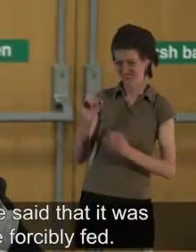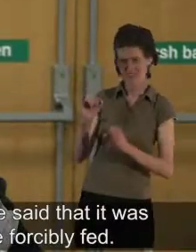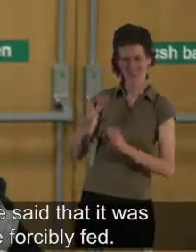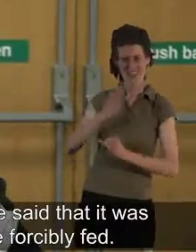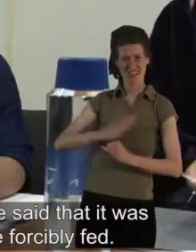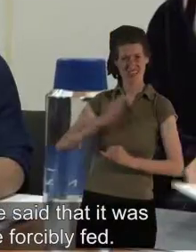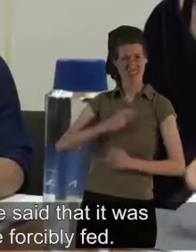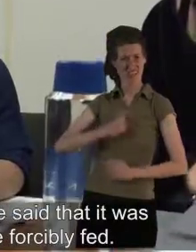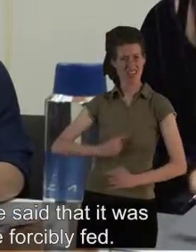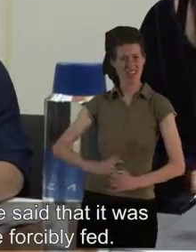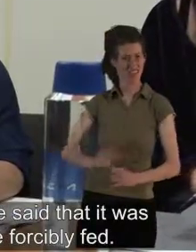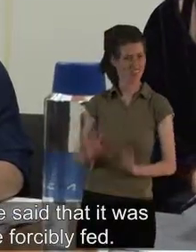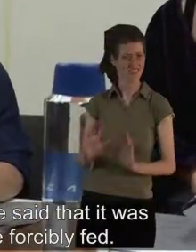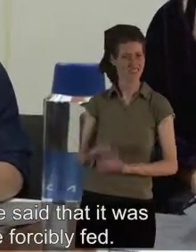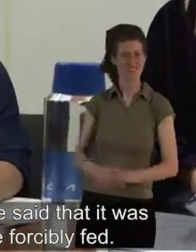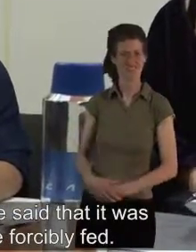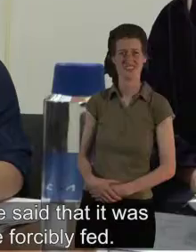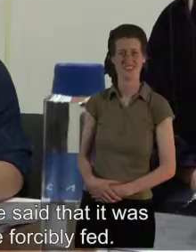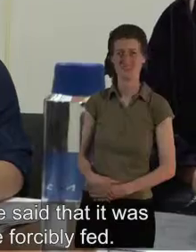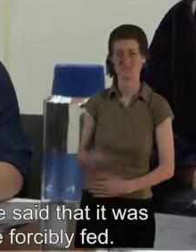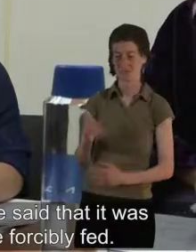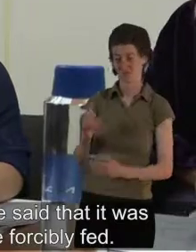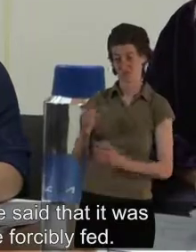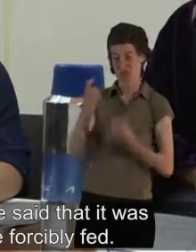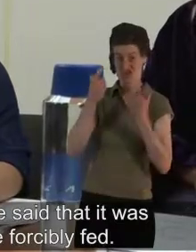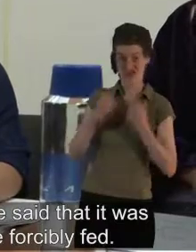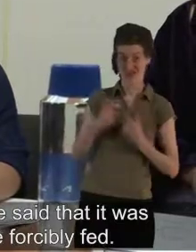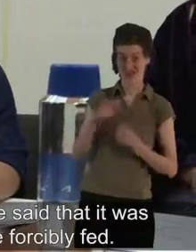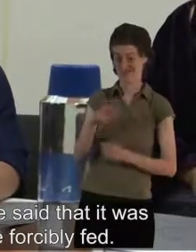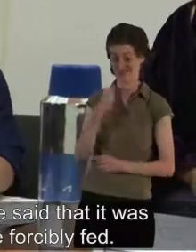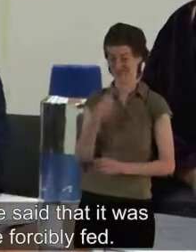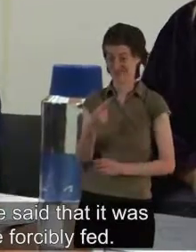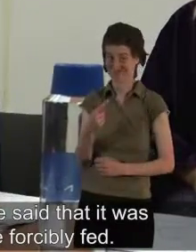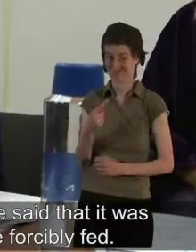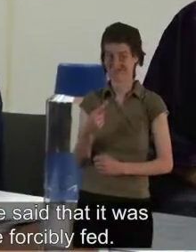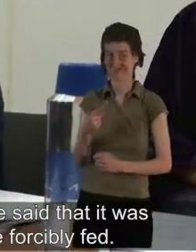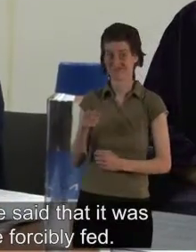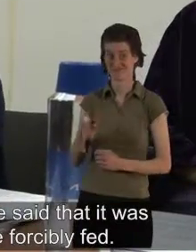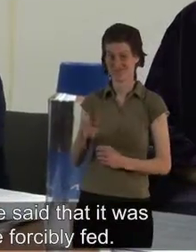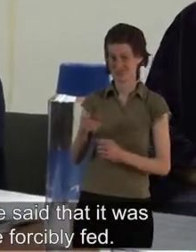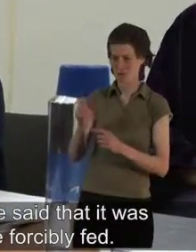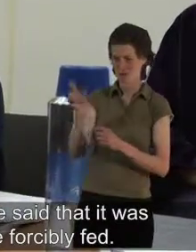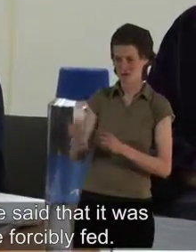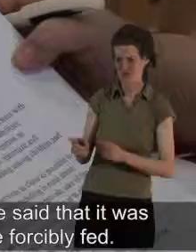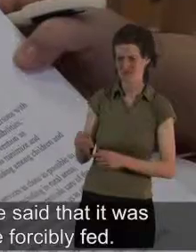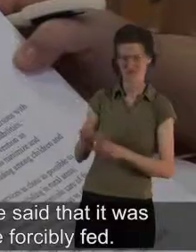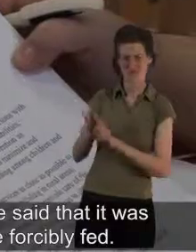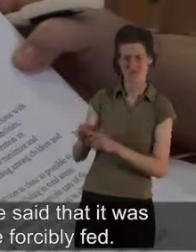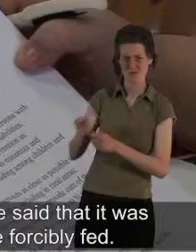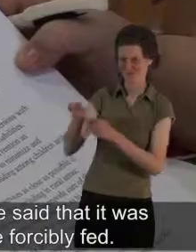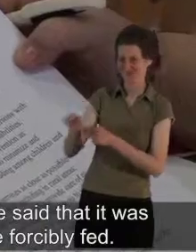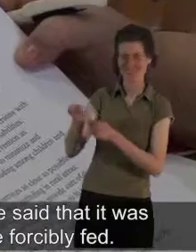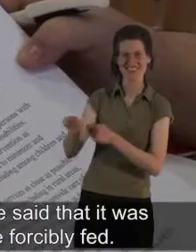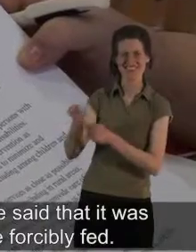inhuman. She said that it was degrading and inhuman to be forcibly fed.